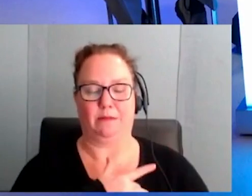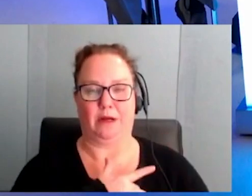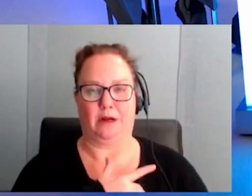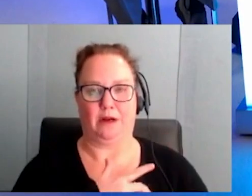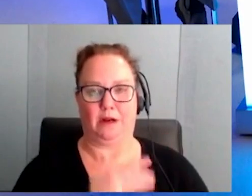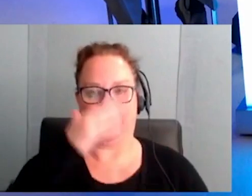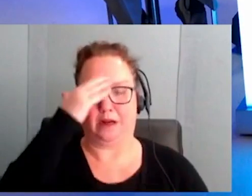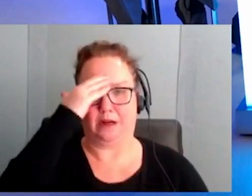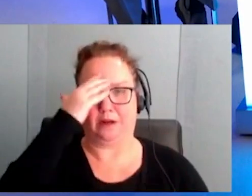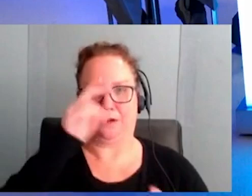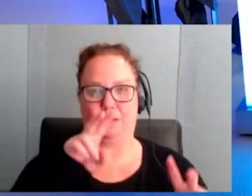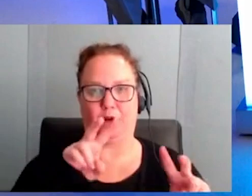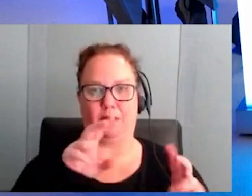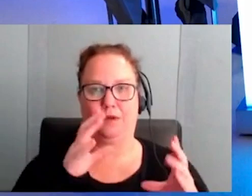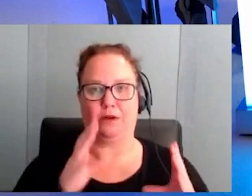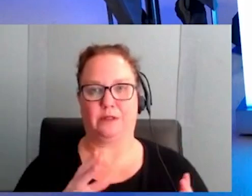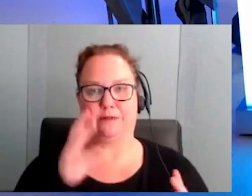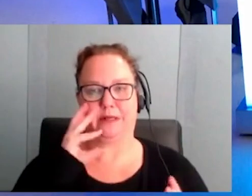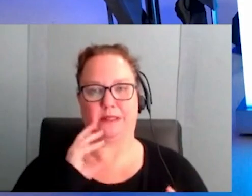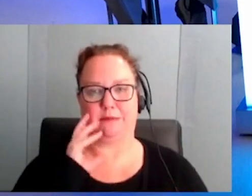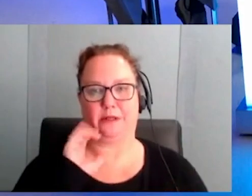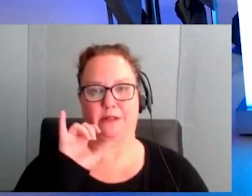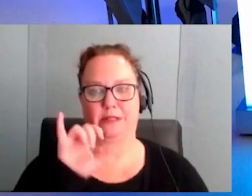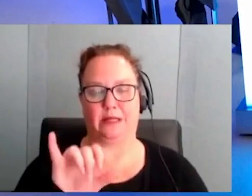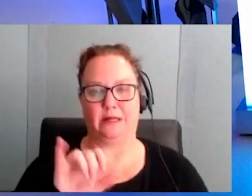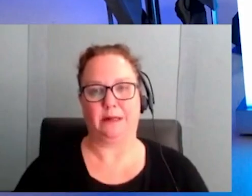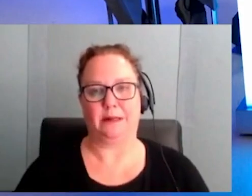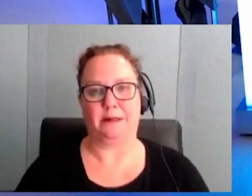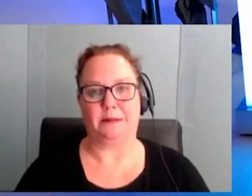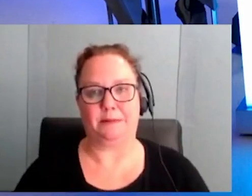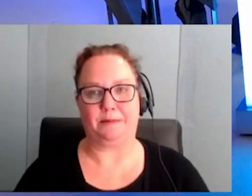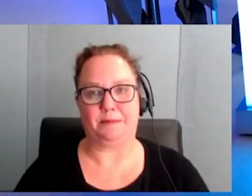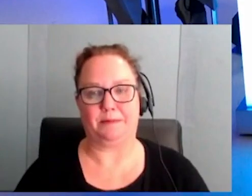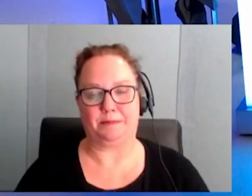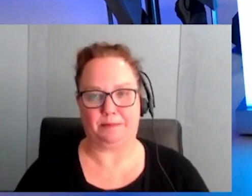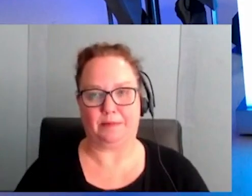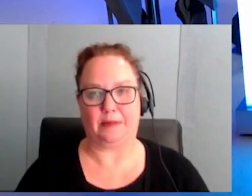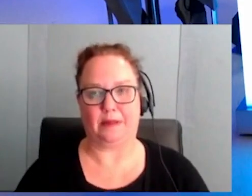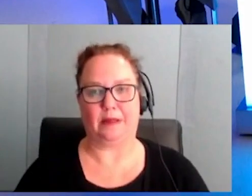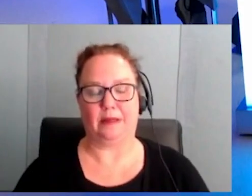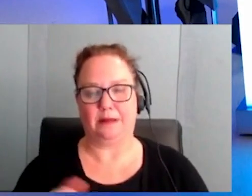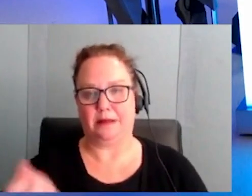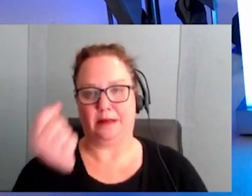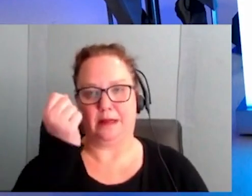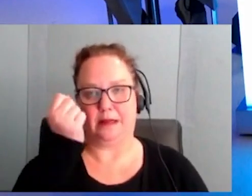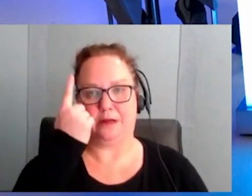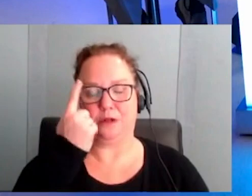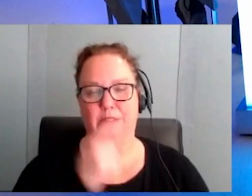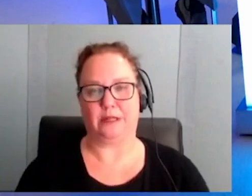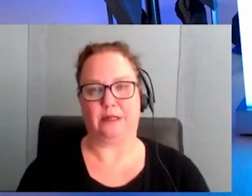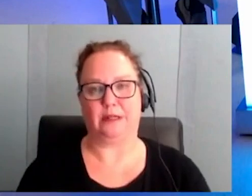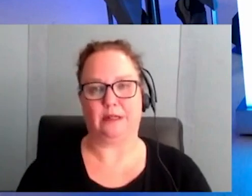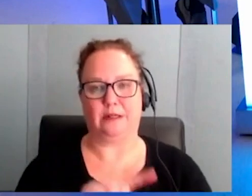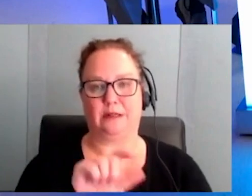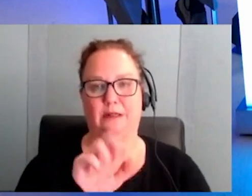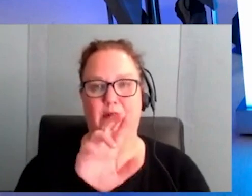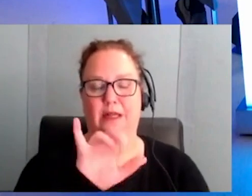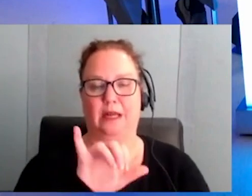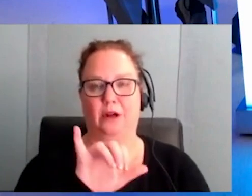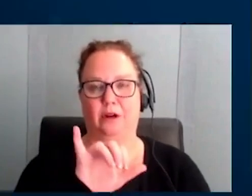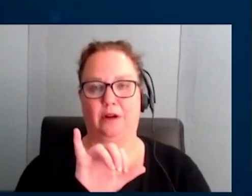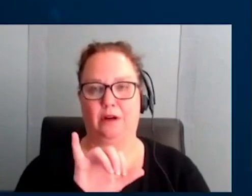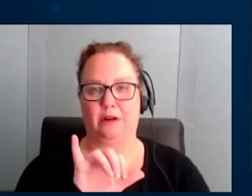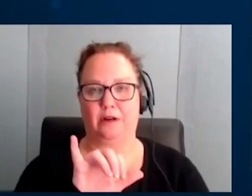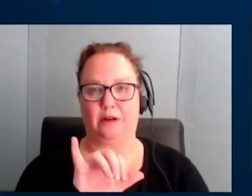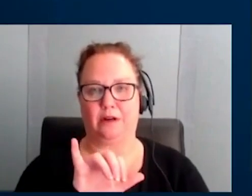of our viewers have experienced the same losses. So definitely I'm with you, and I get it. Gary, I want to go out to you